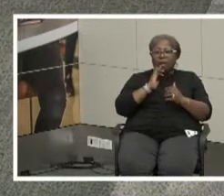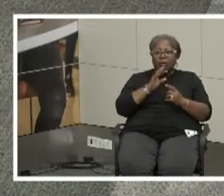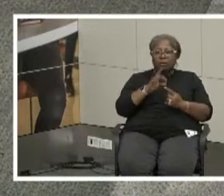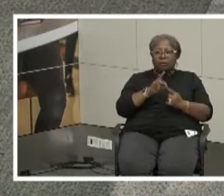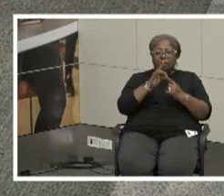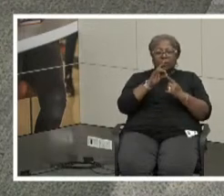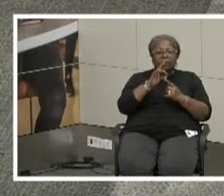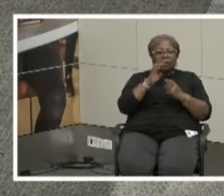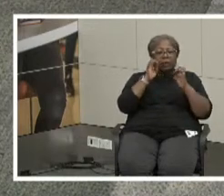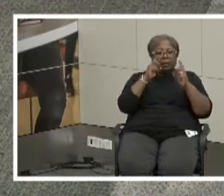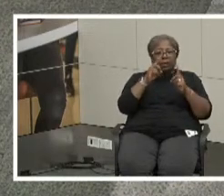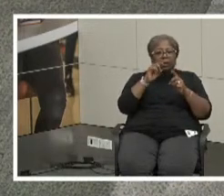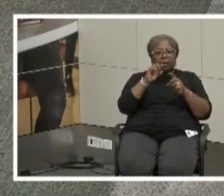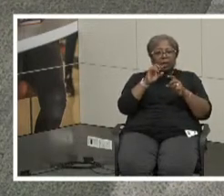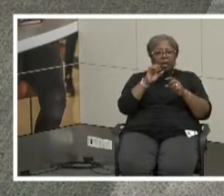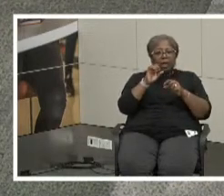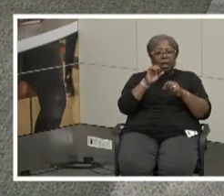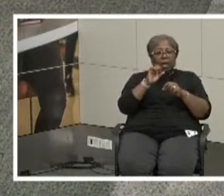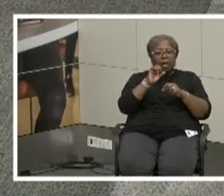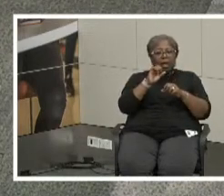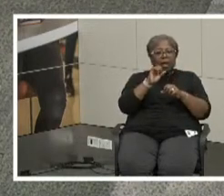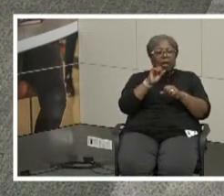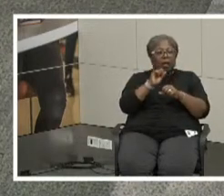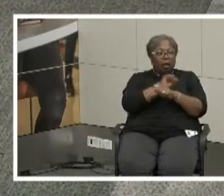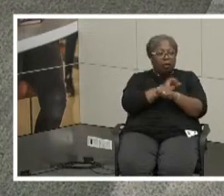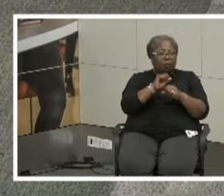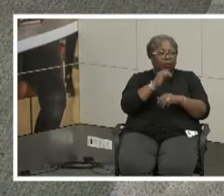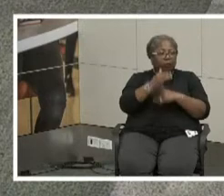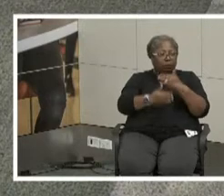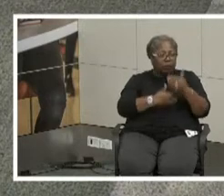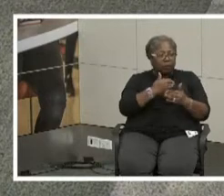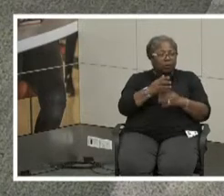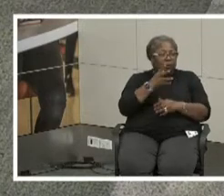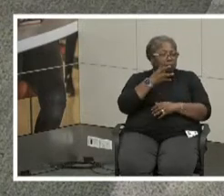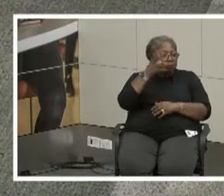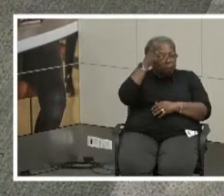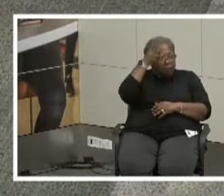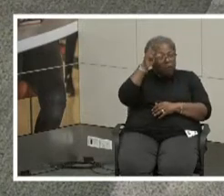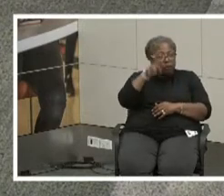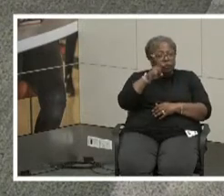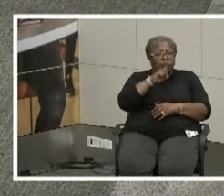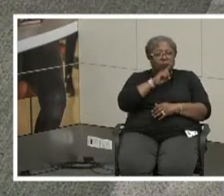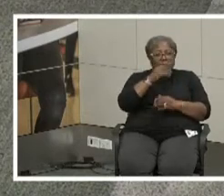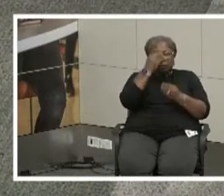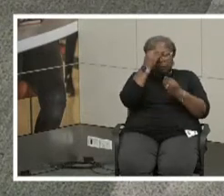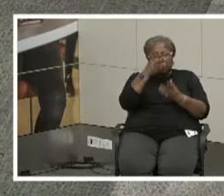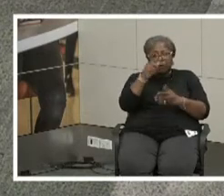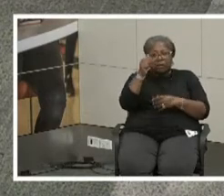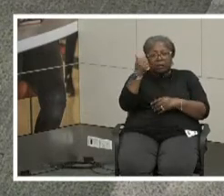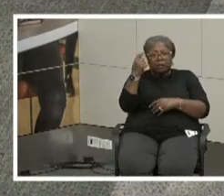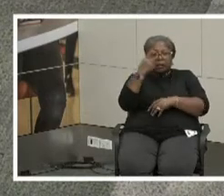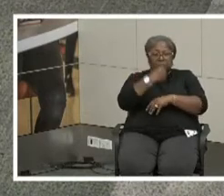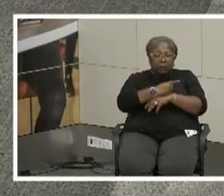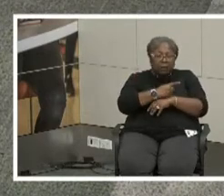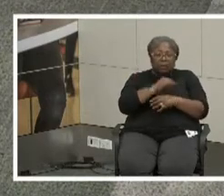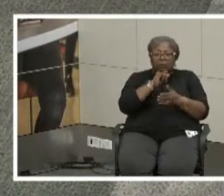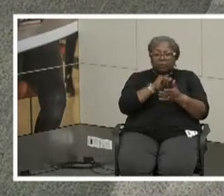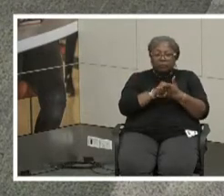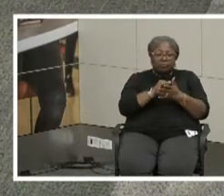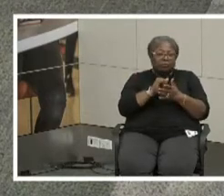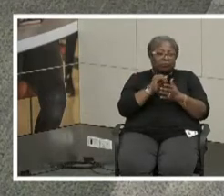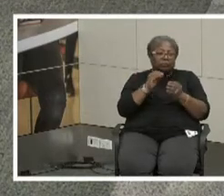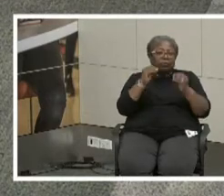procedures because our operating procedures say that parents should be notified 10 days which is